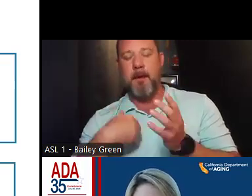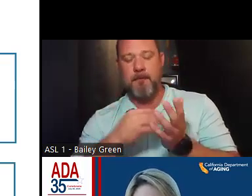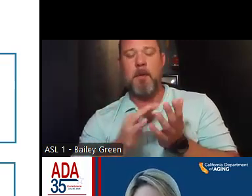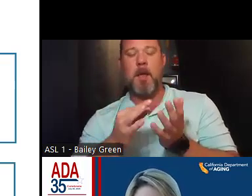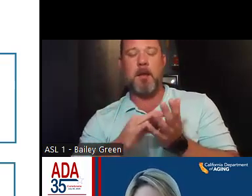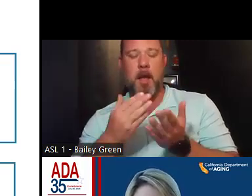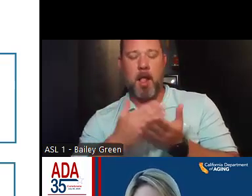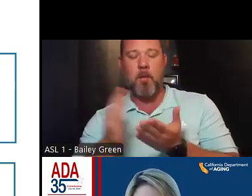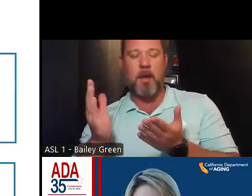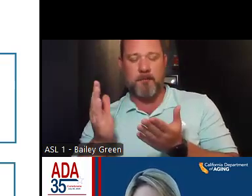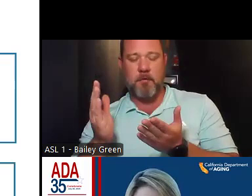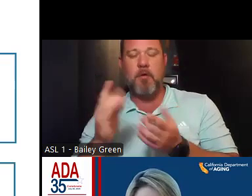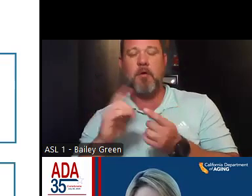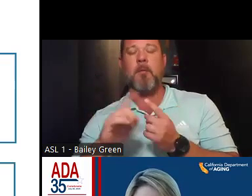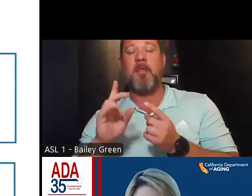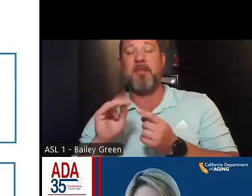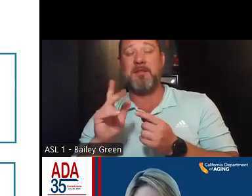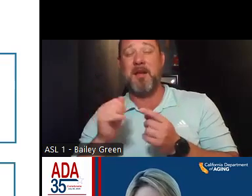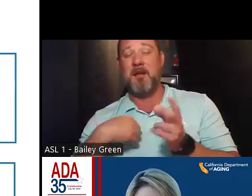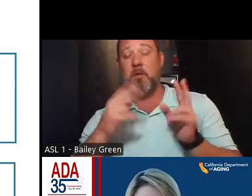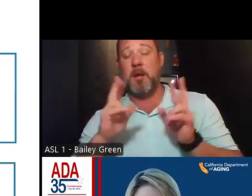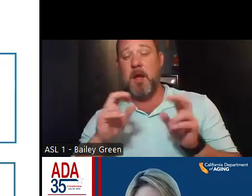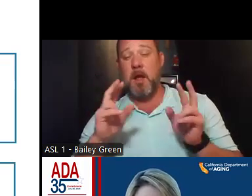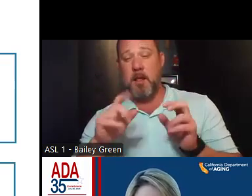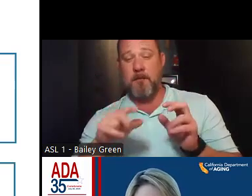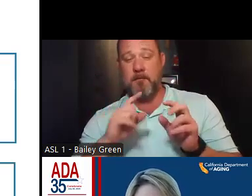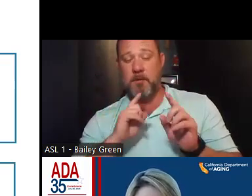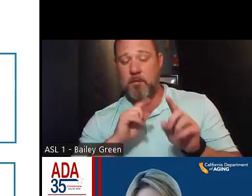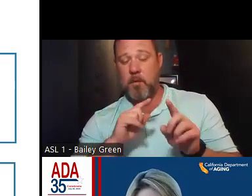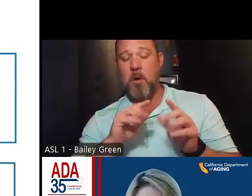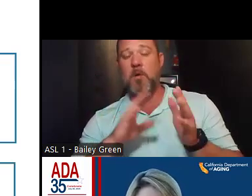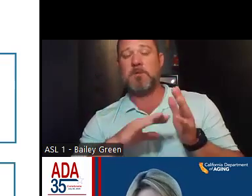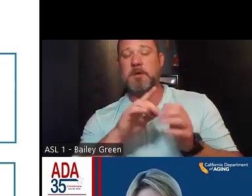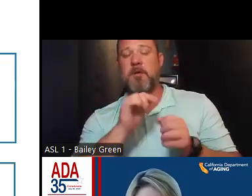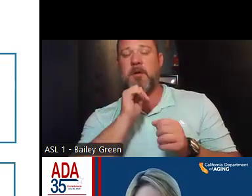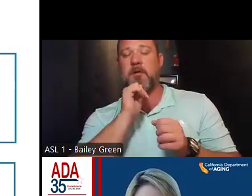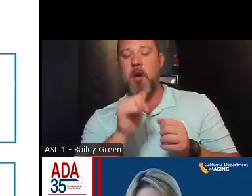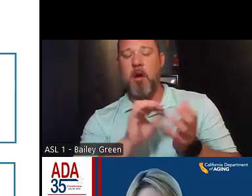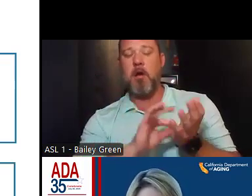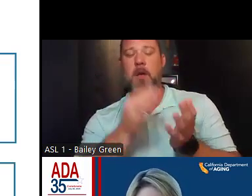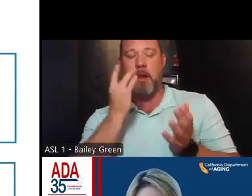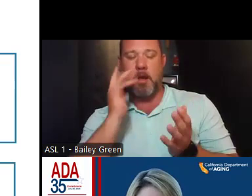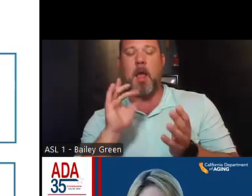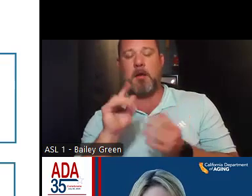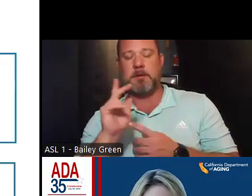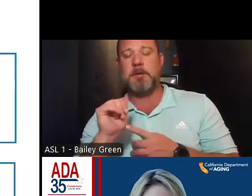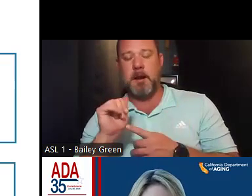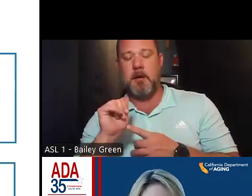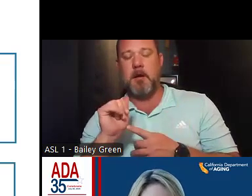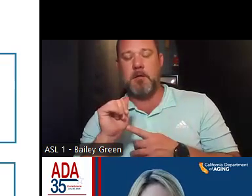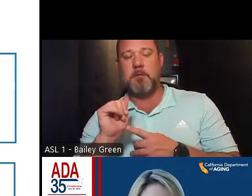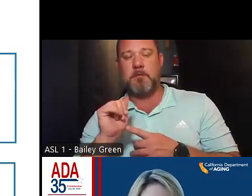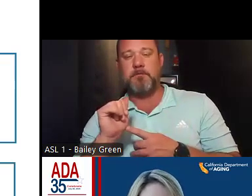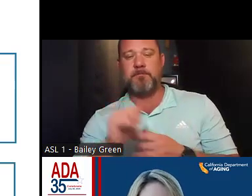But the data that we analyzed for this report was based on their non-Medi-Cal data operated through the